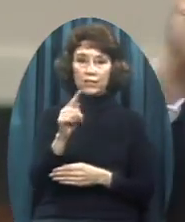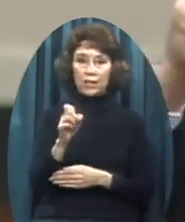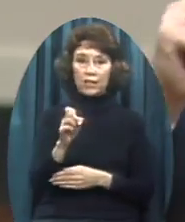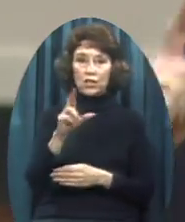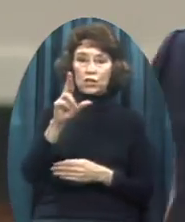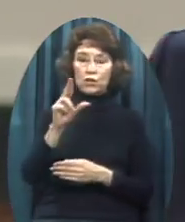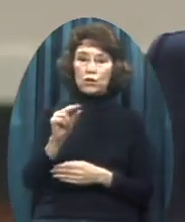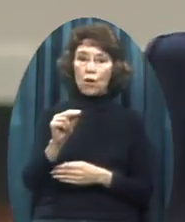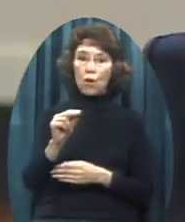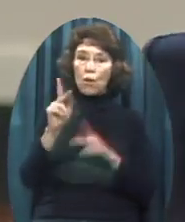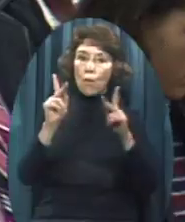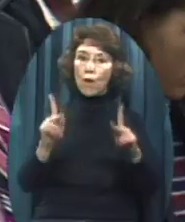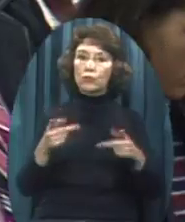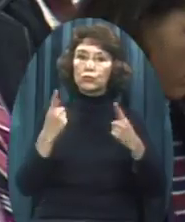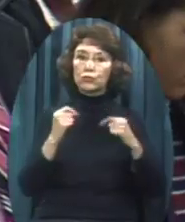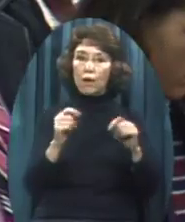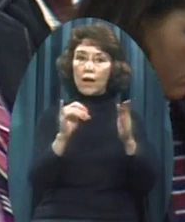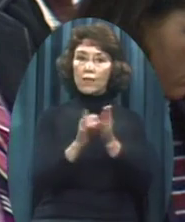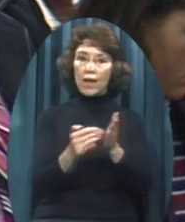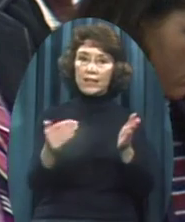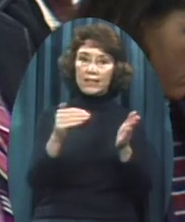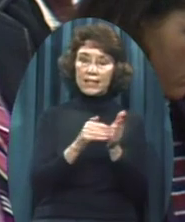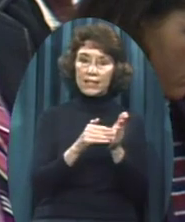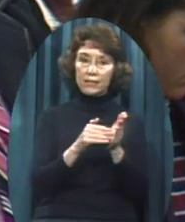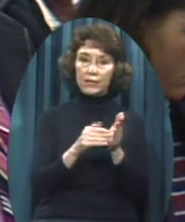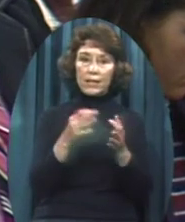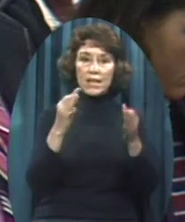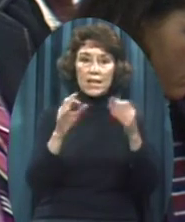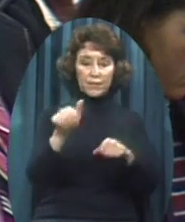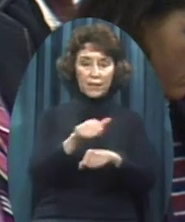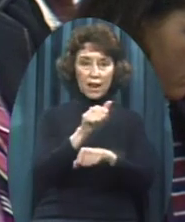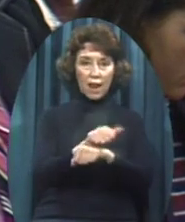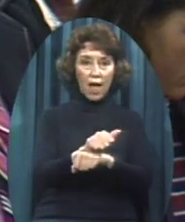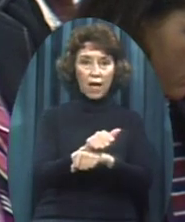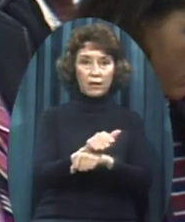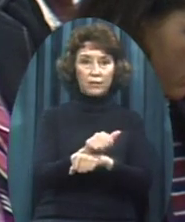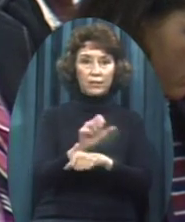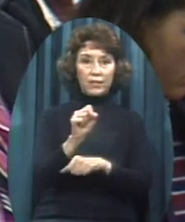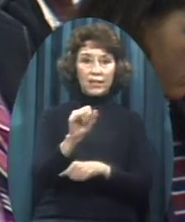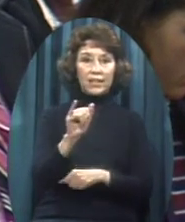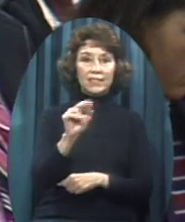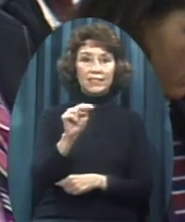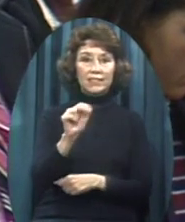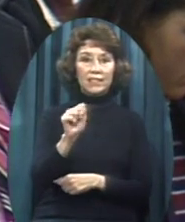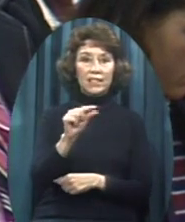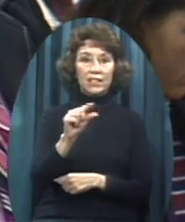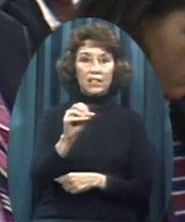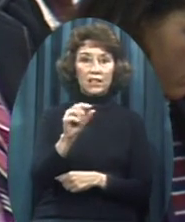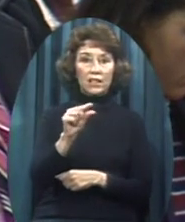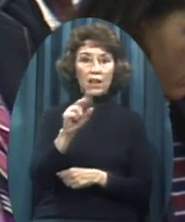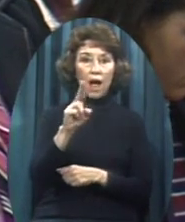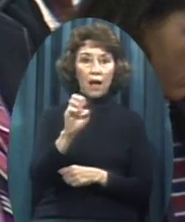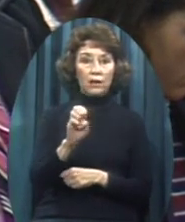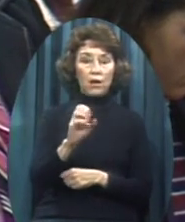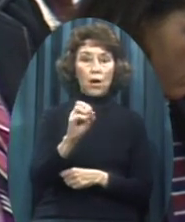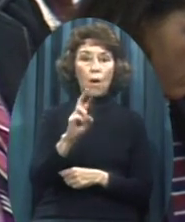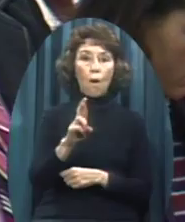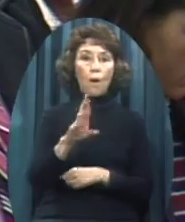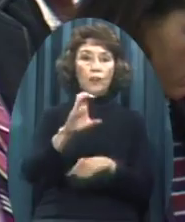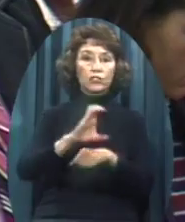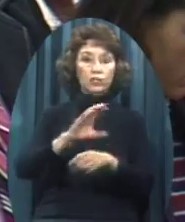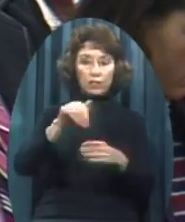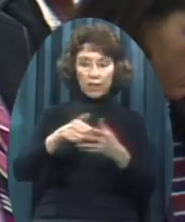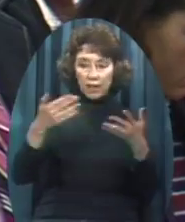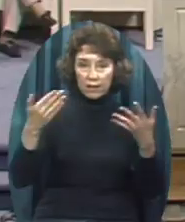nobody would ever try that again. Why, if they ever padlock a synagogue or a church in this country, every God-fearing American ought to be there the next